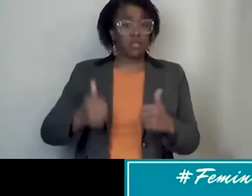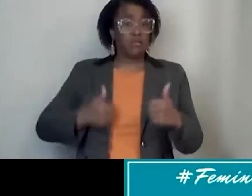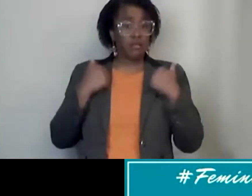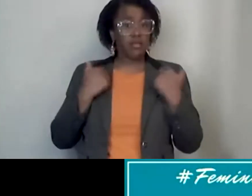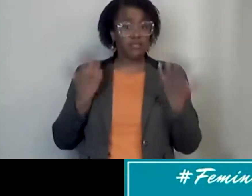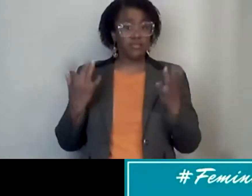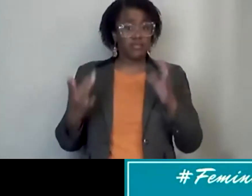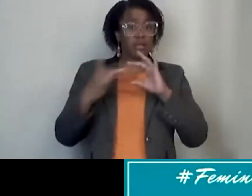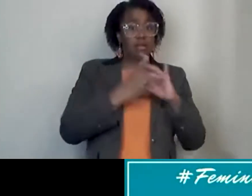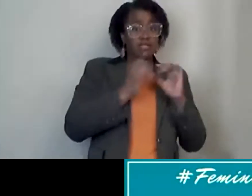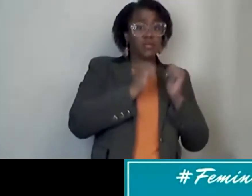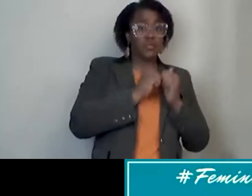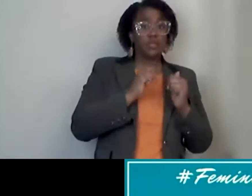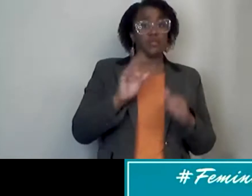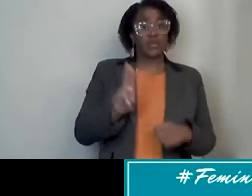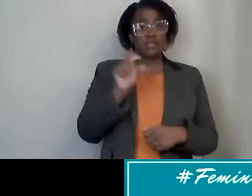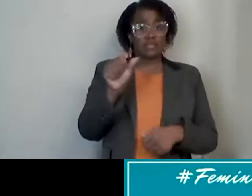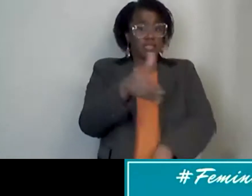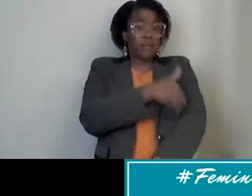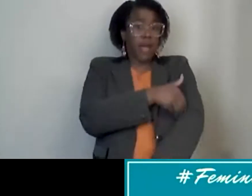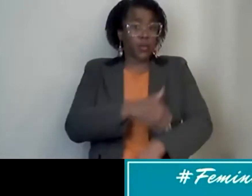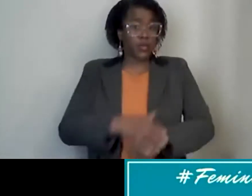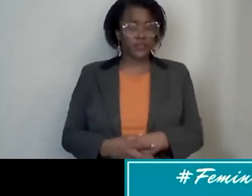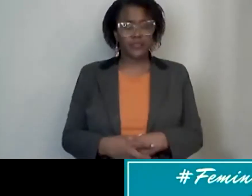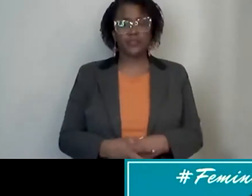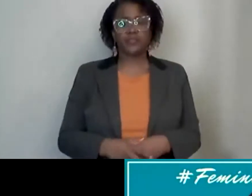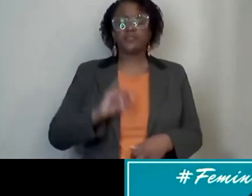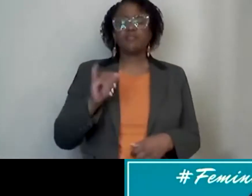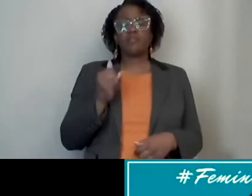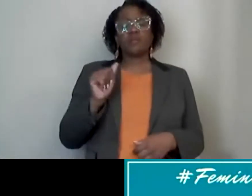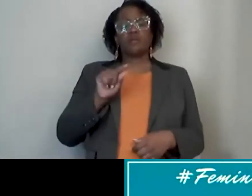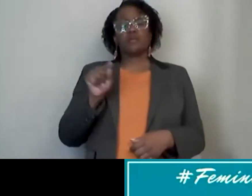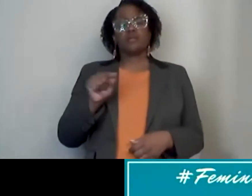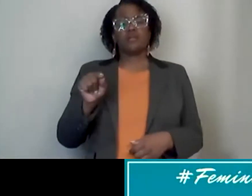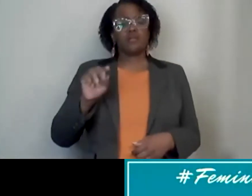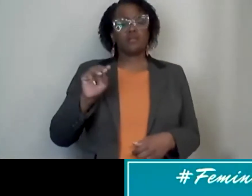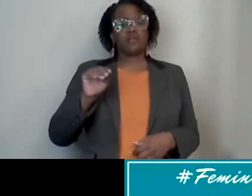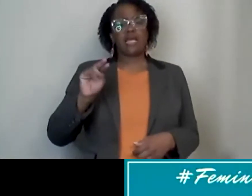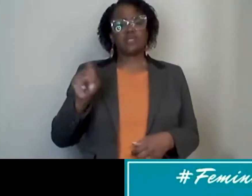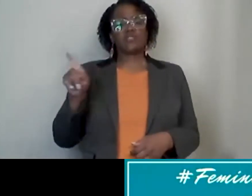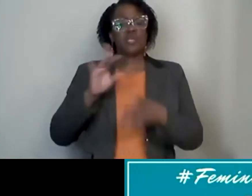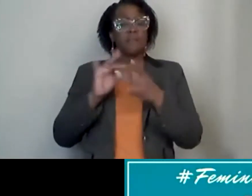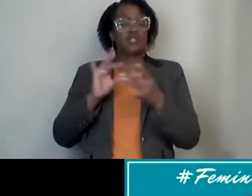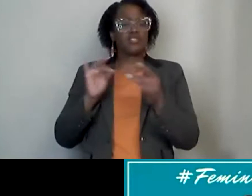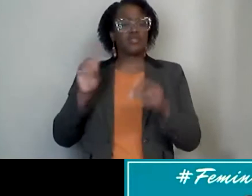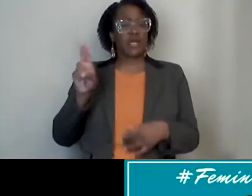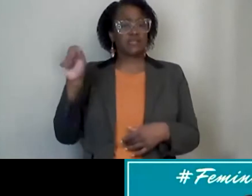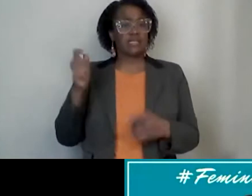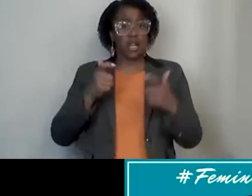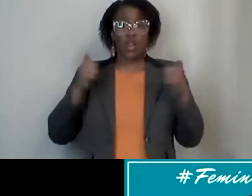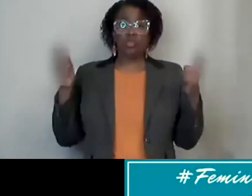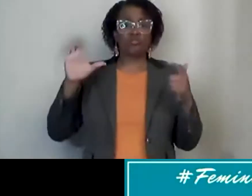relative to the enormity of US power. Jazmín mentioned the United States has been the largest